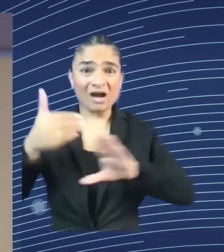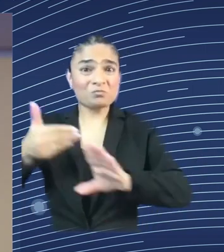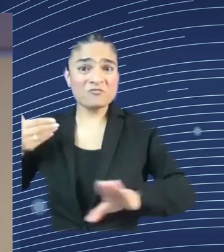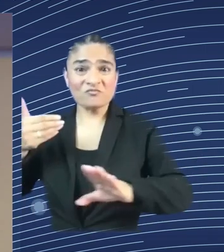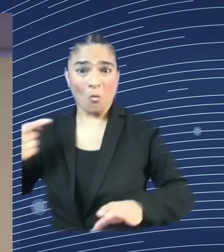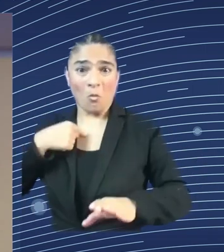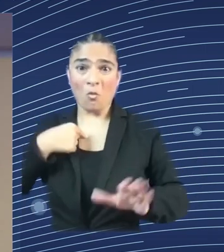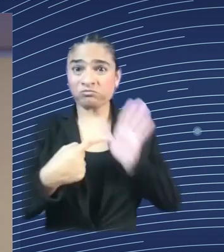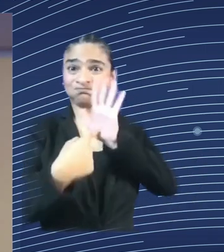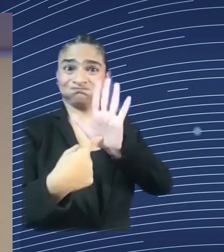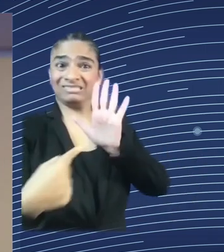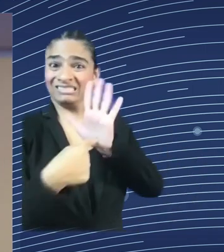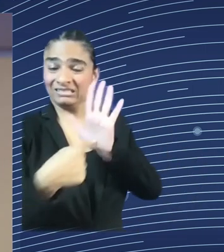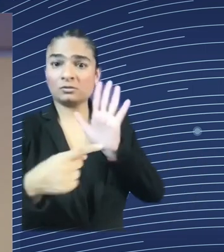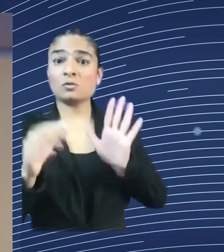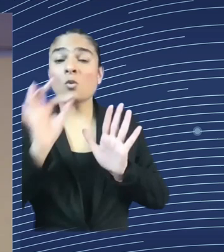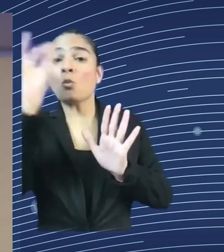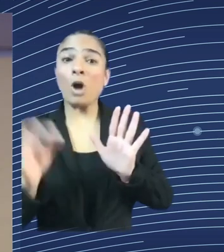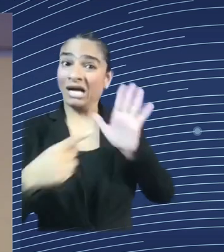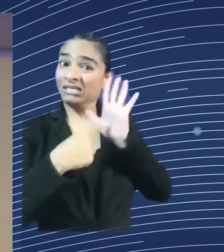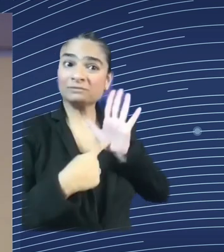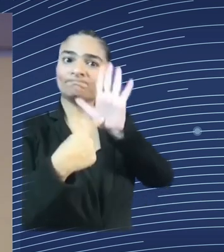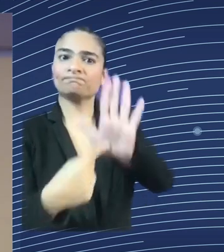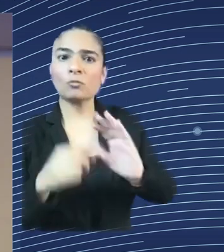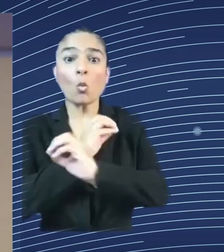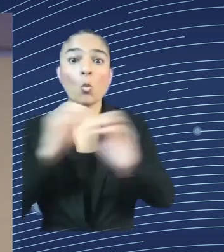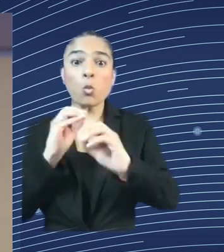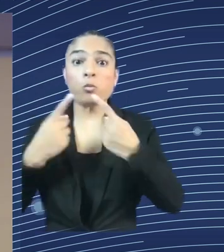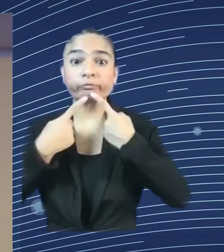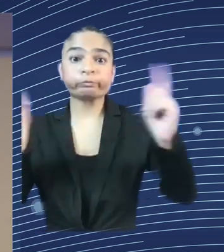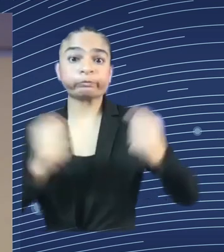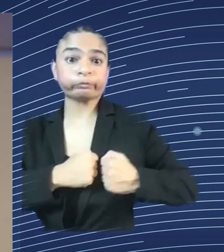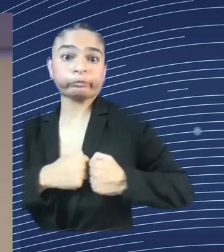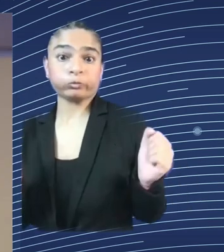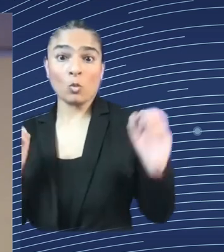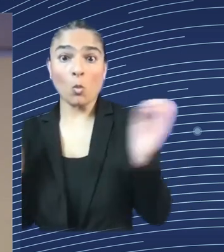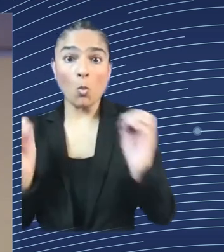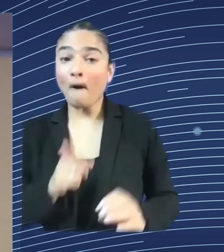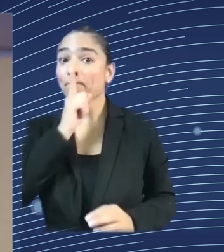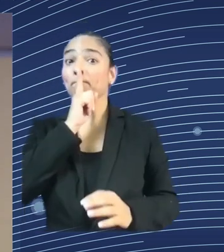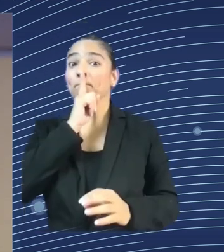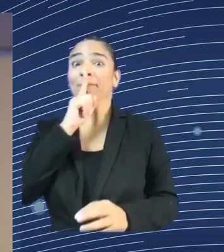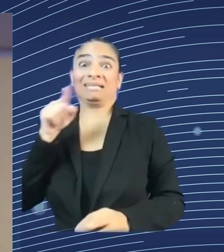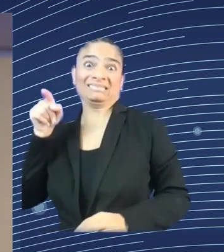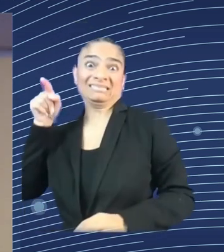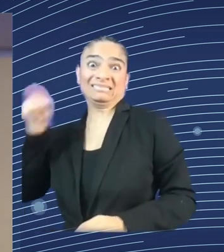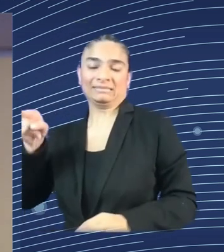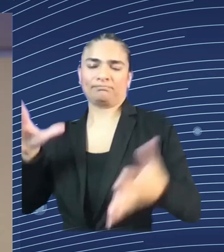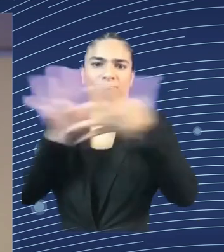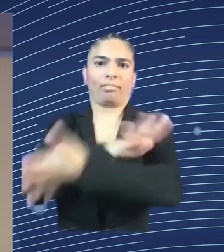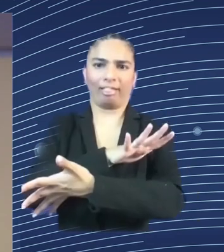spot is not in the database. And then, of course, within the databases, it's all depending on the quality of